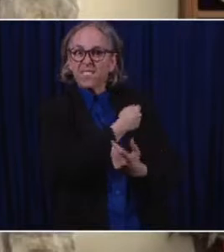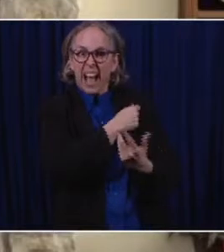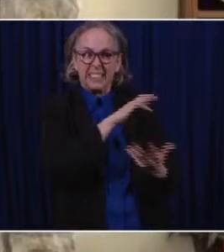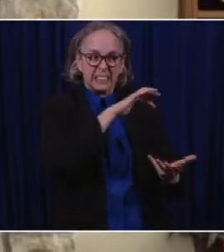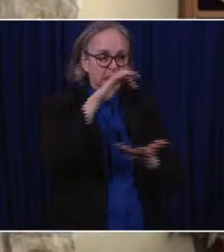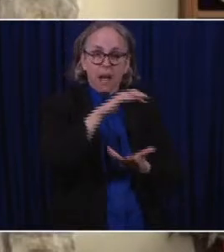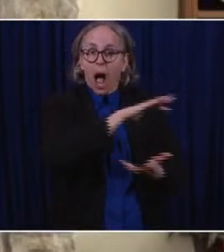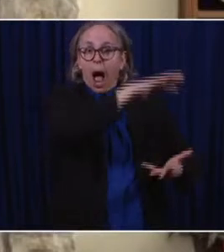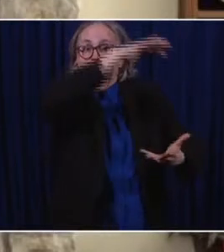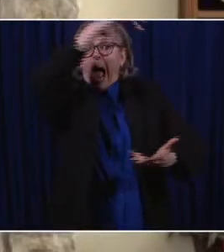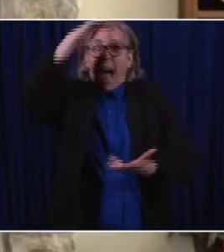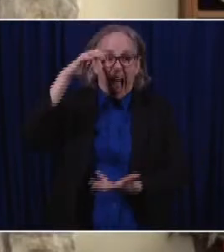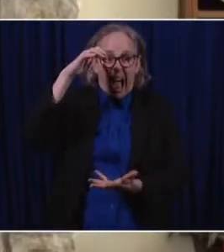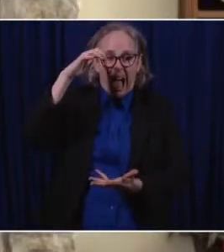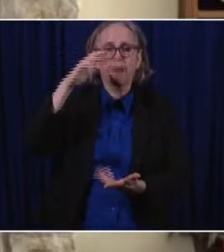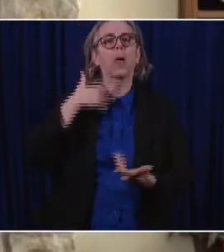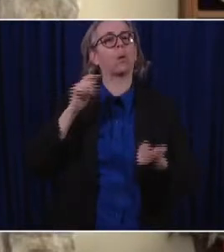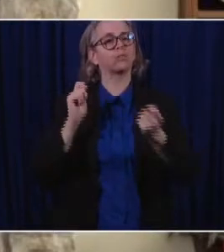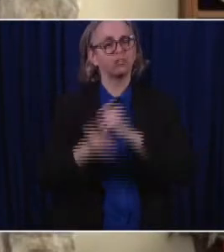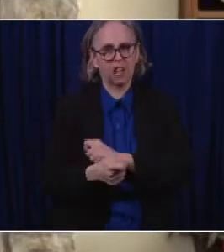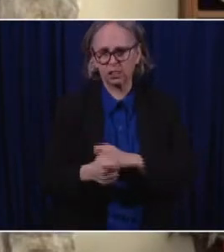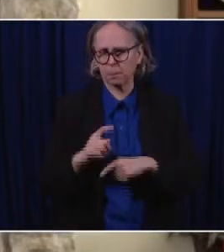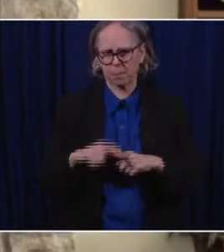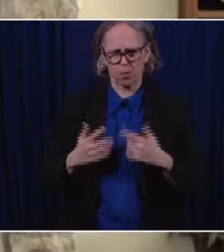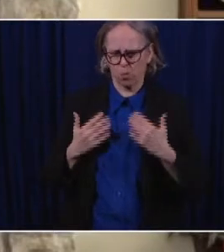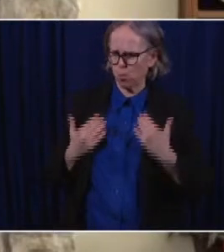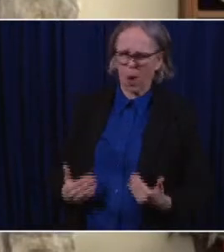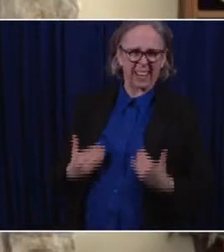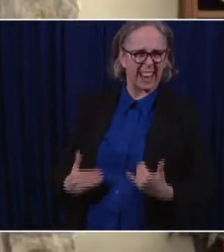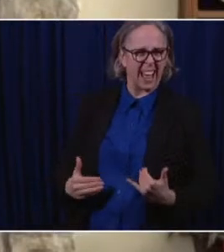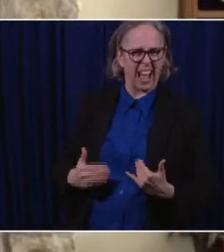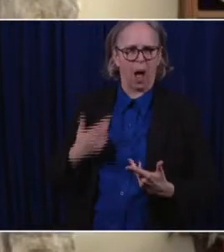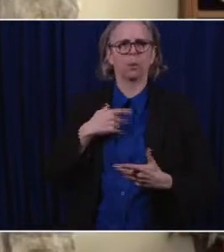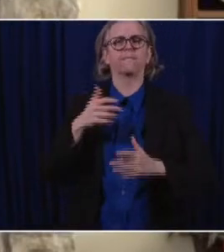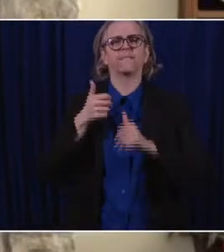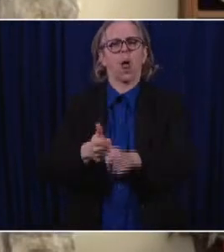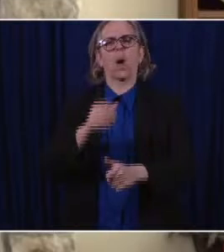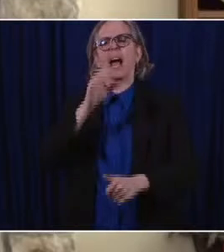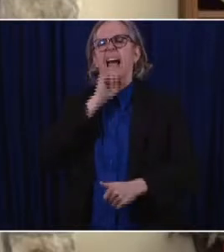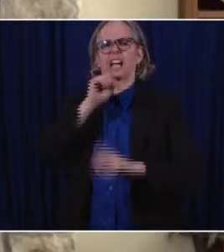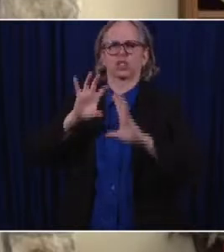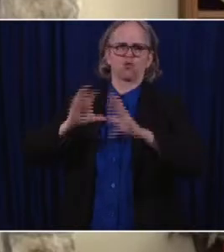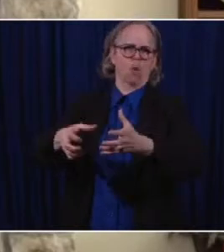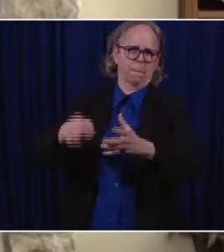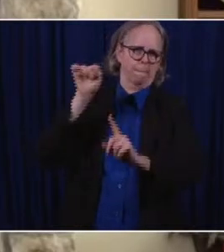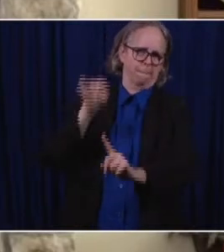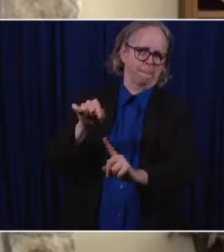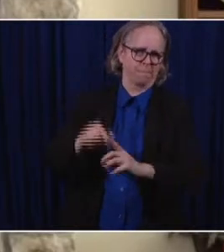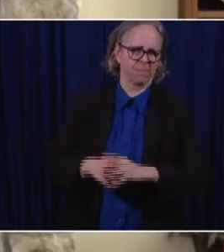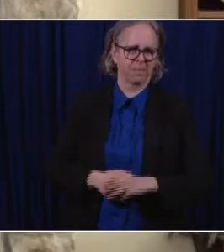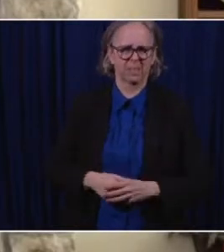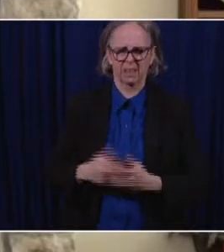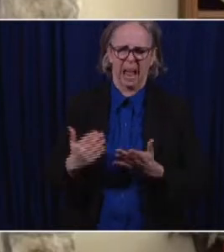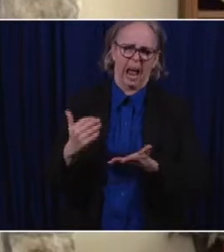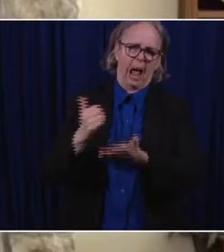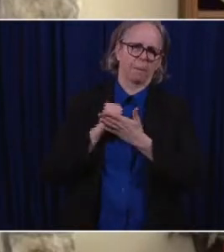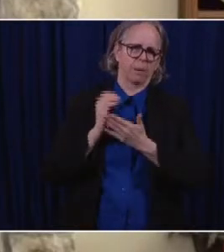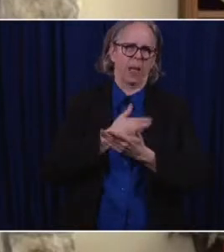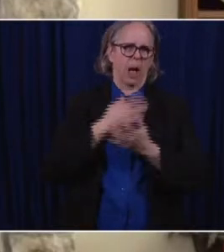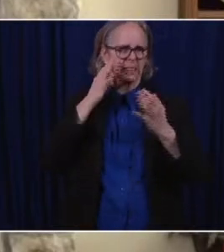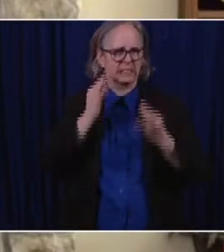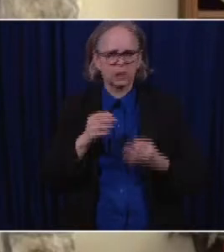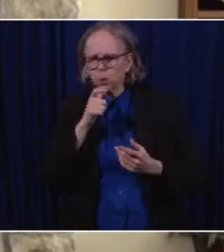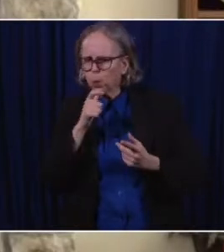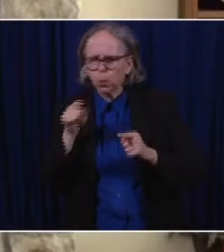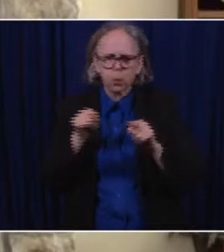the best predictor of vulnerability. Age is. Now, next week, and we'll talk